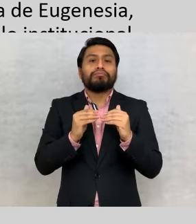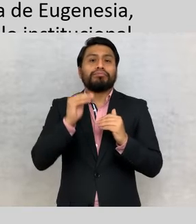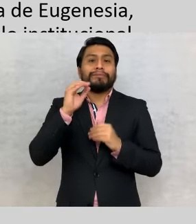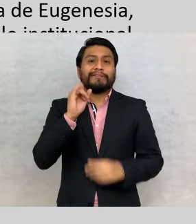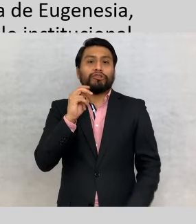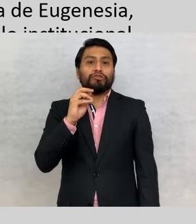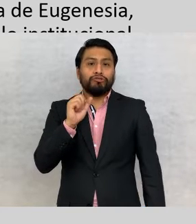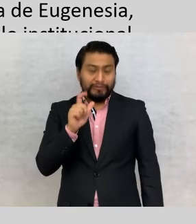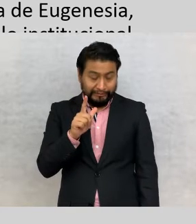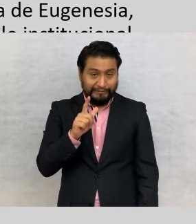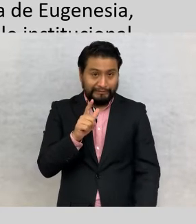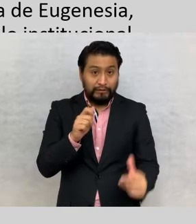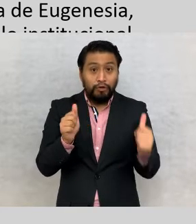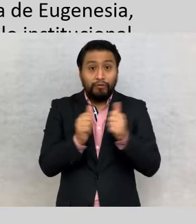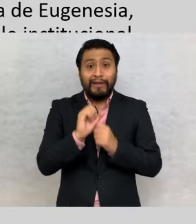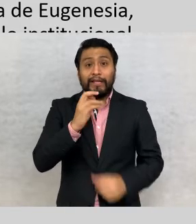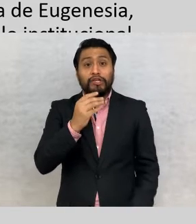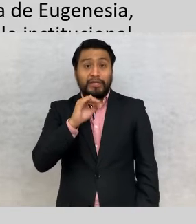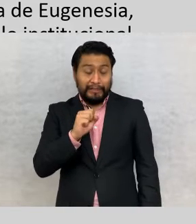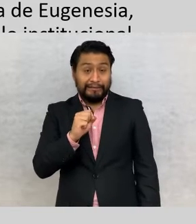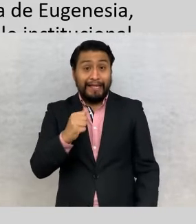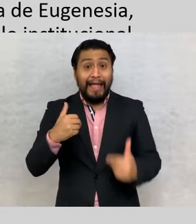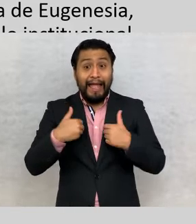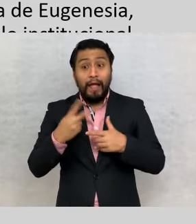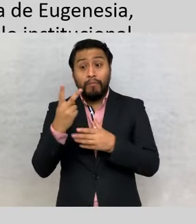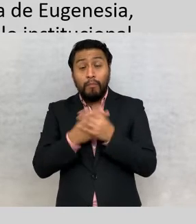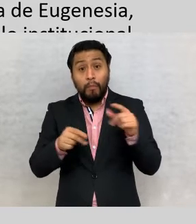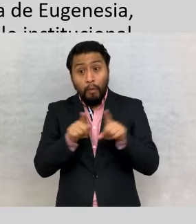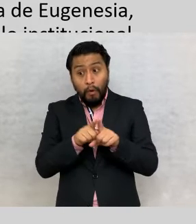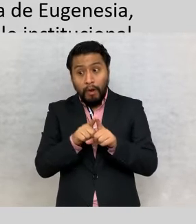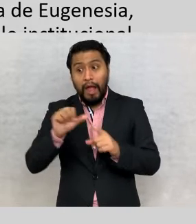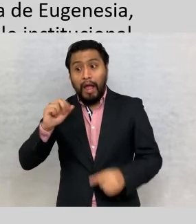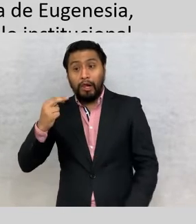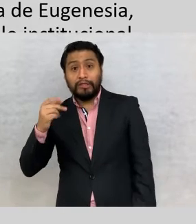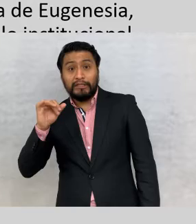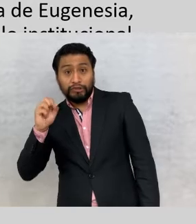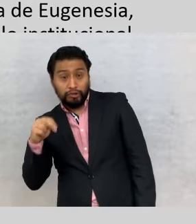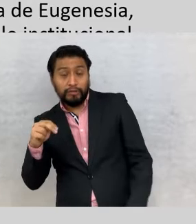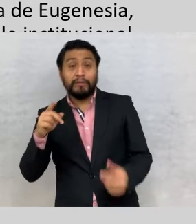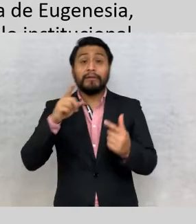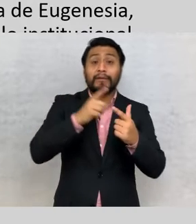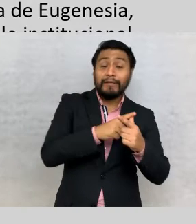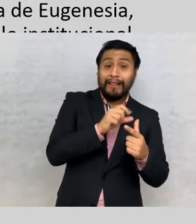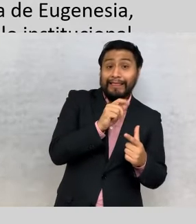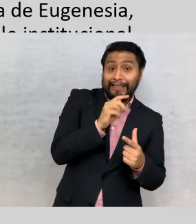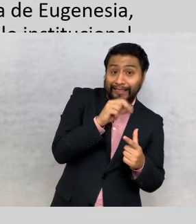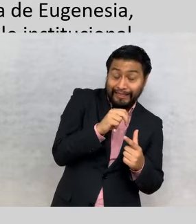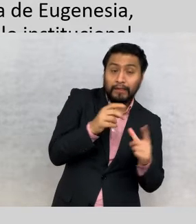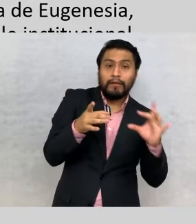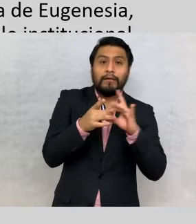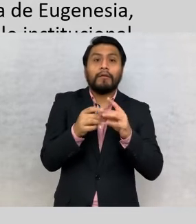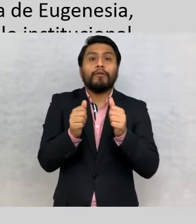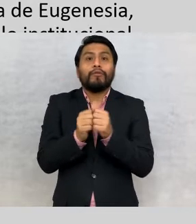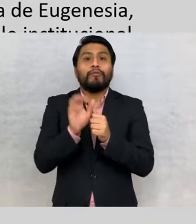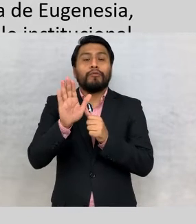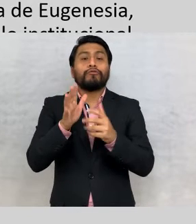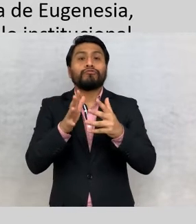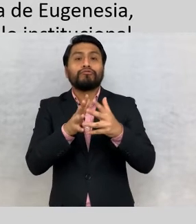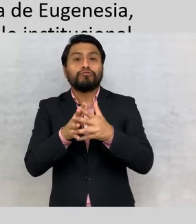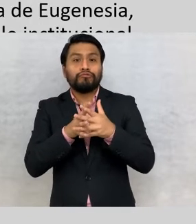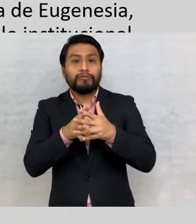between eugenic tendencies, the Anglo-Saxon and the Latin, coinciding with the United States'